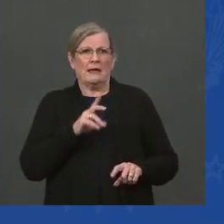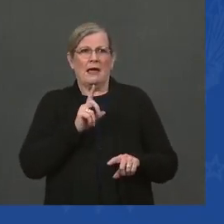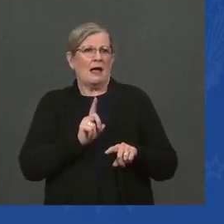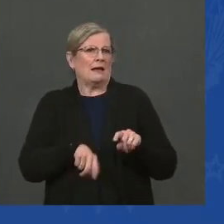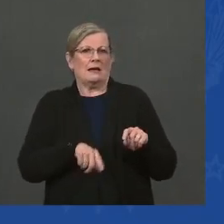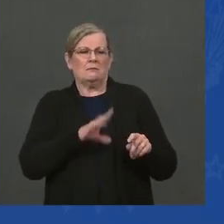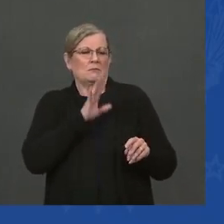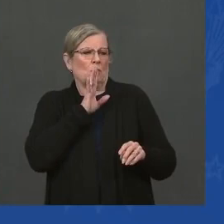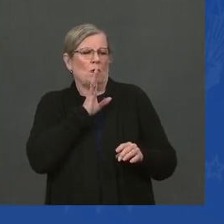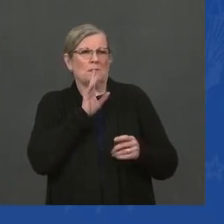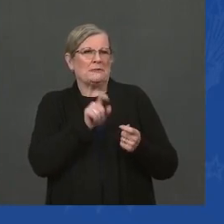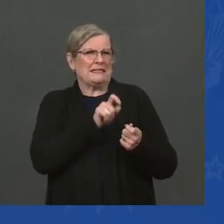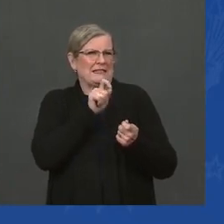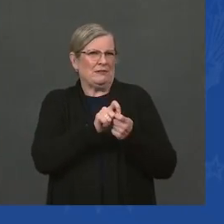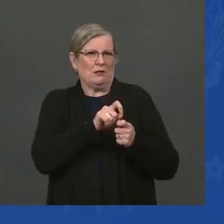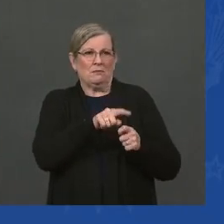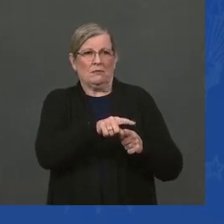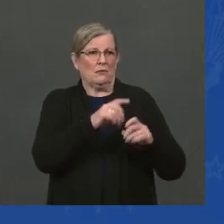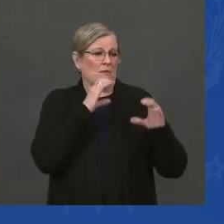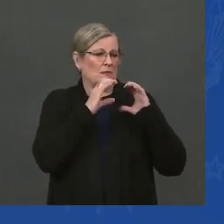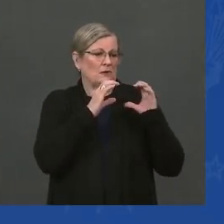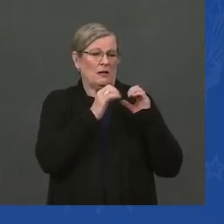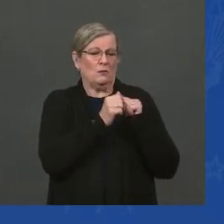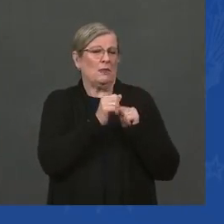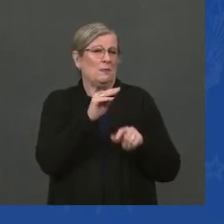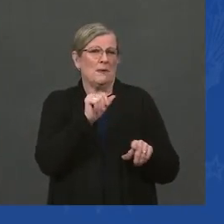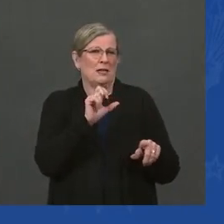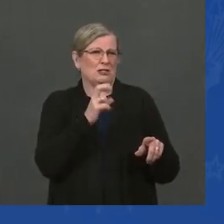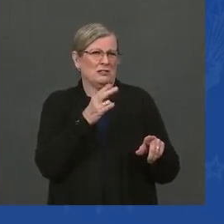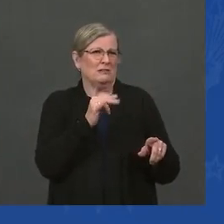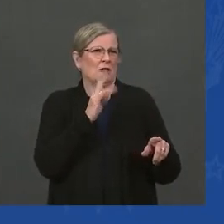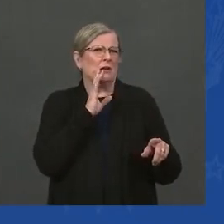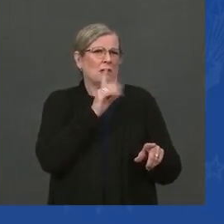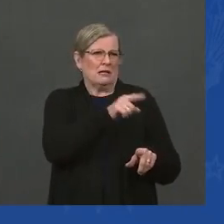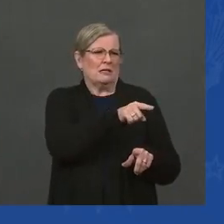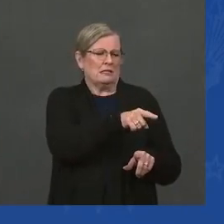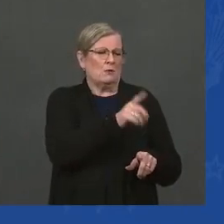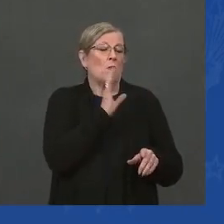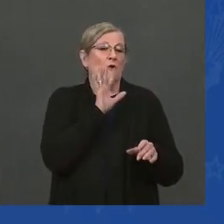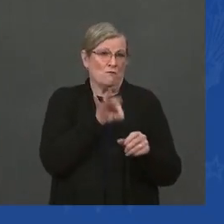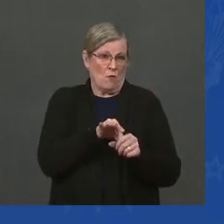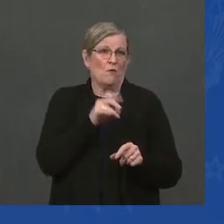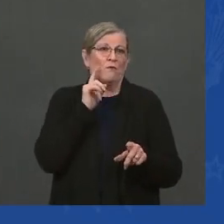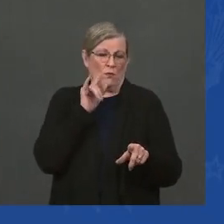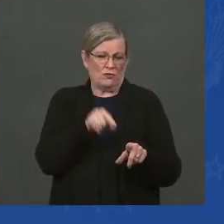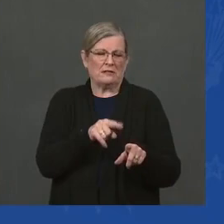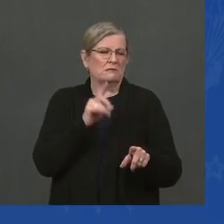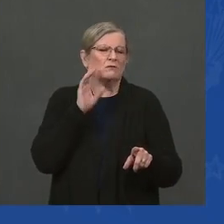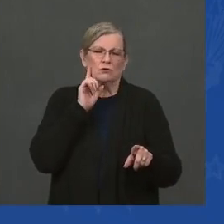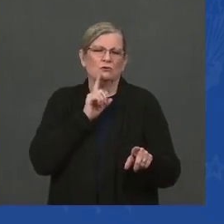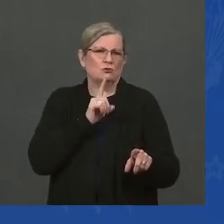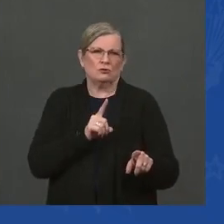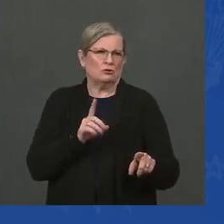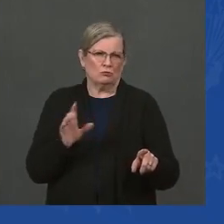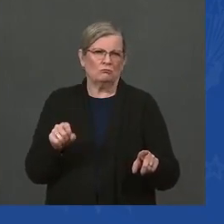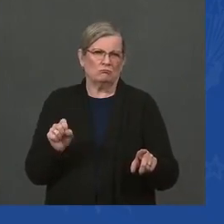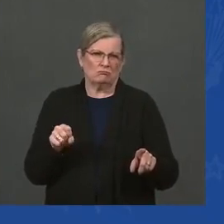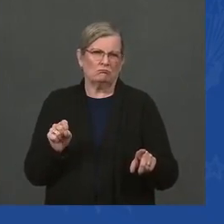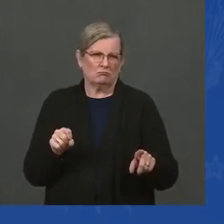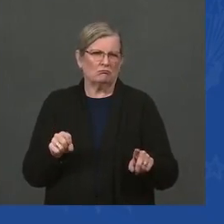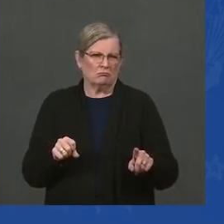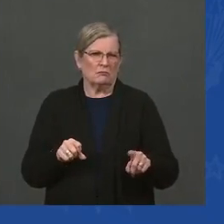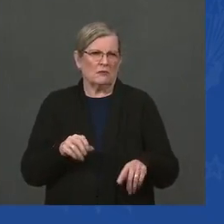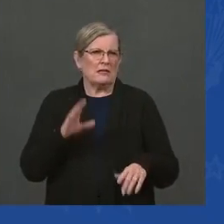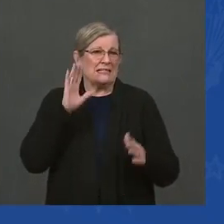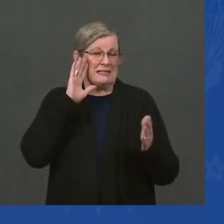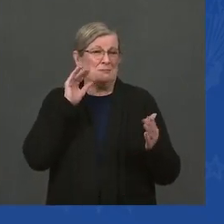He will vote for this if we have in this proposal what he has anticipated, and that is looking at the fine